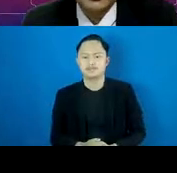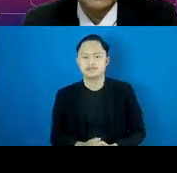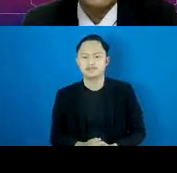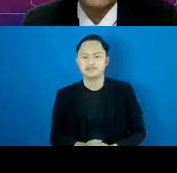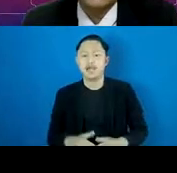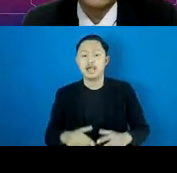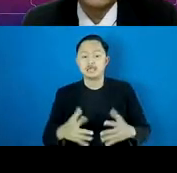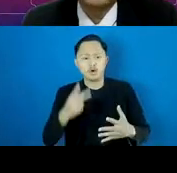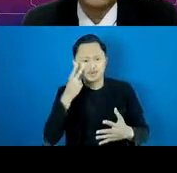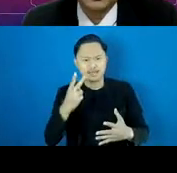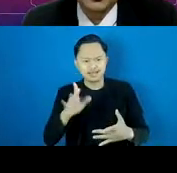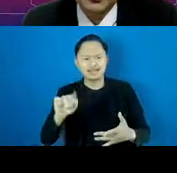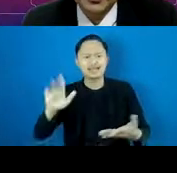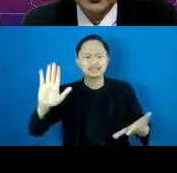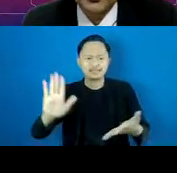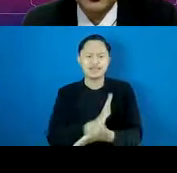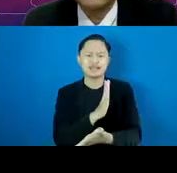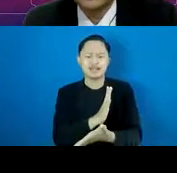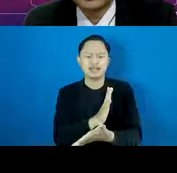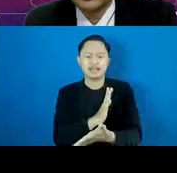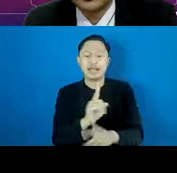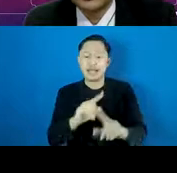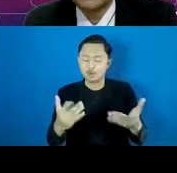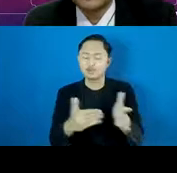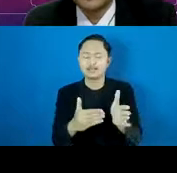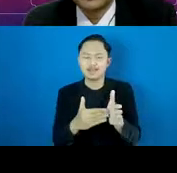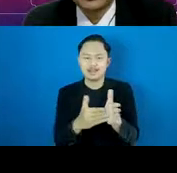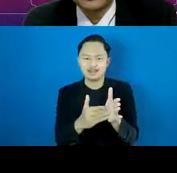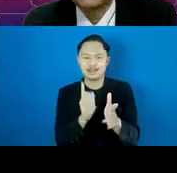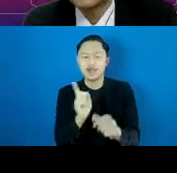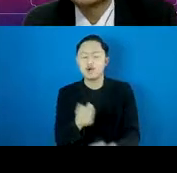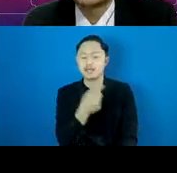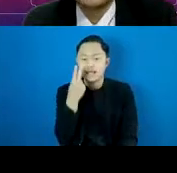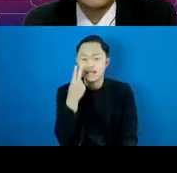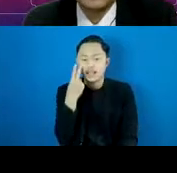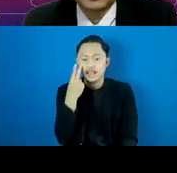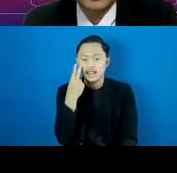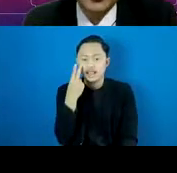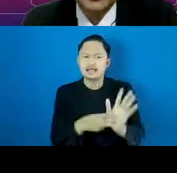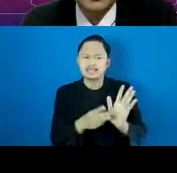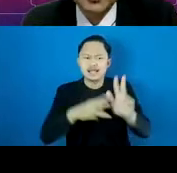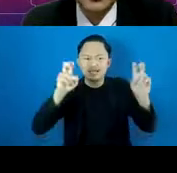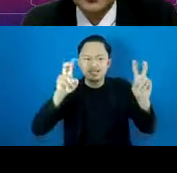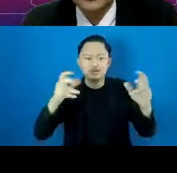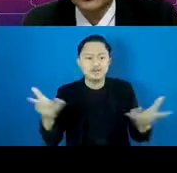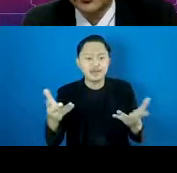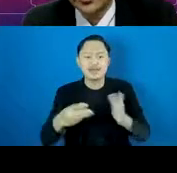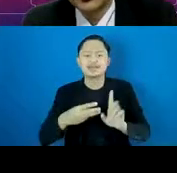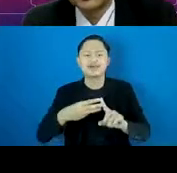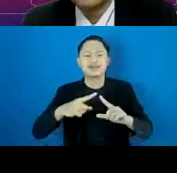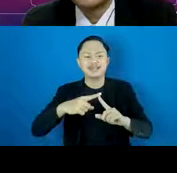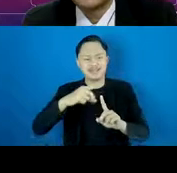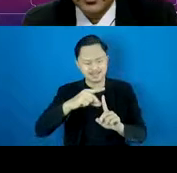opportunity charging, this particular issue with the electric bus, the range anxiety as we call